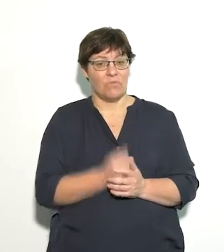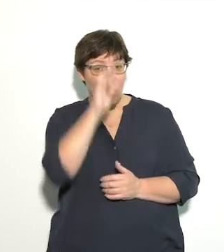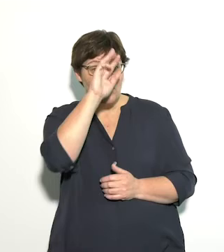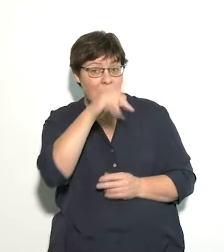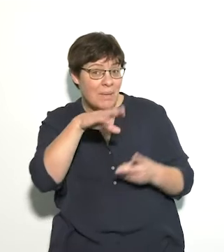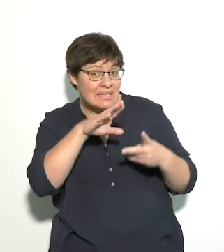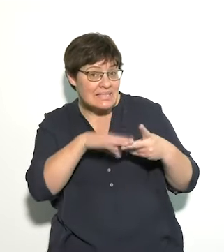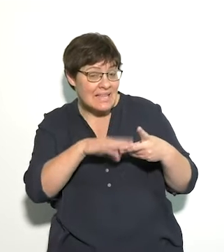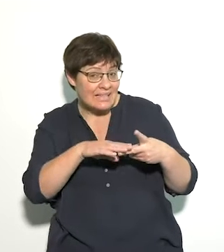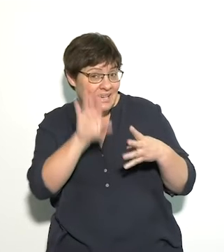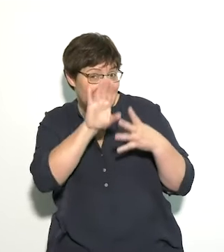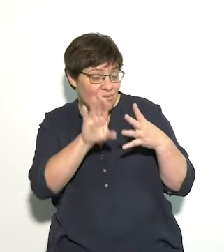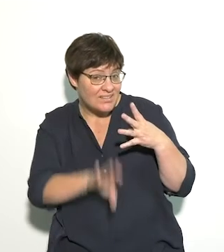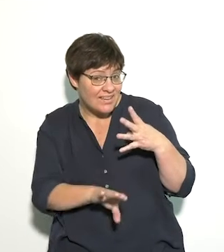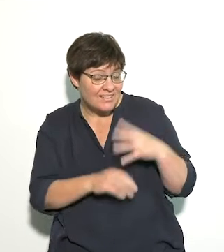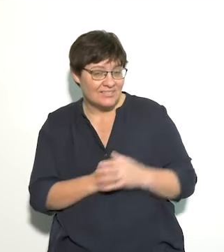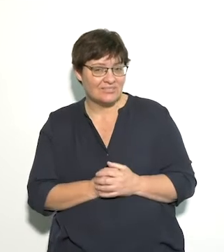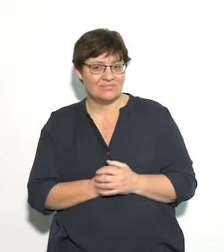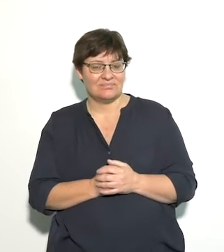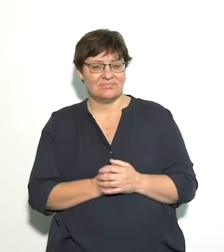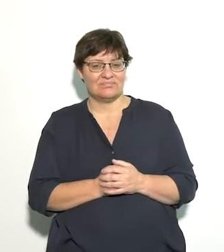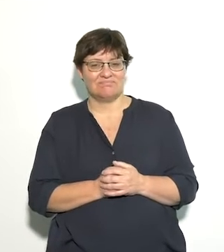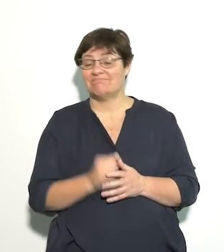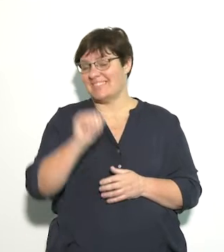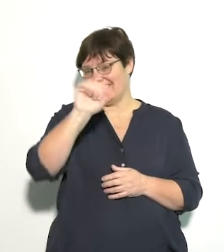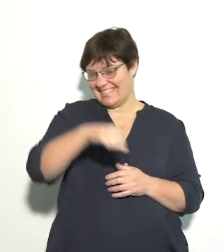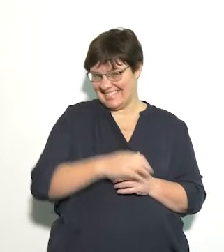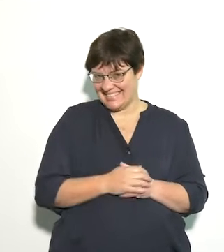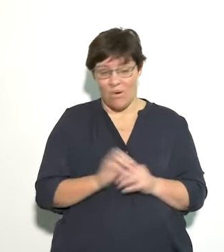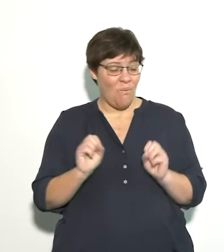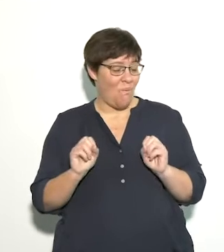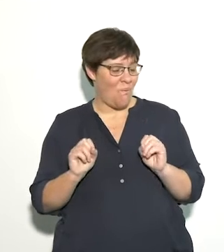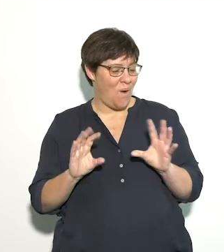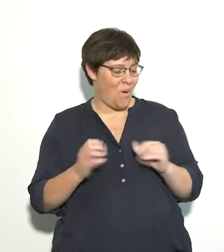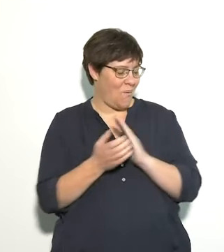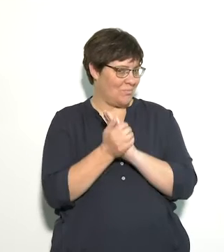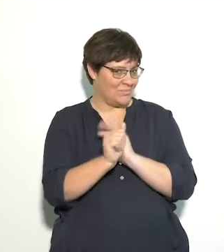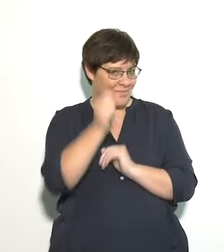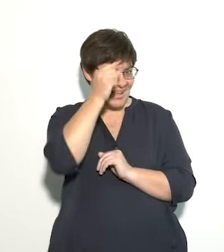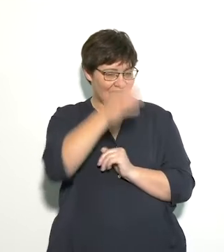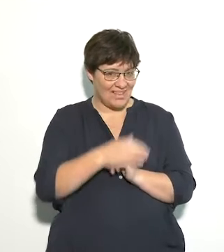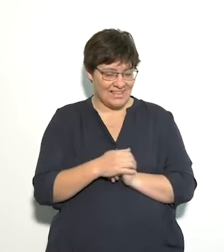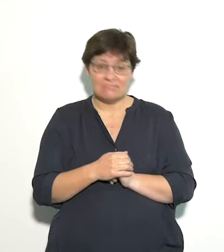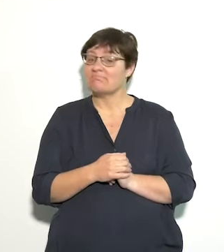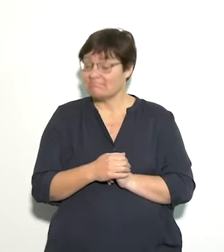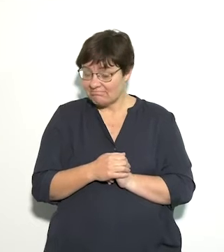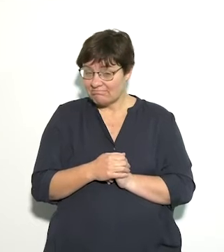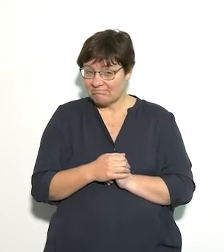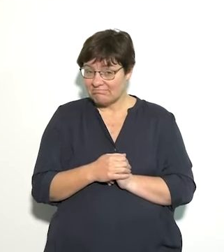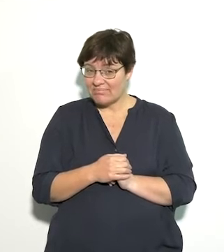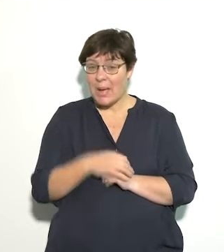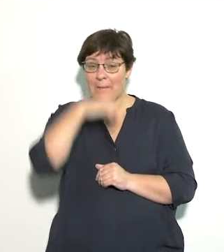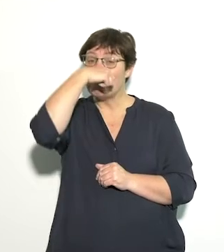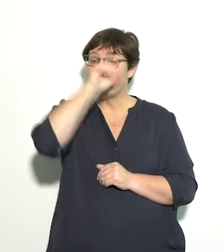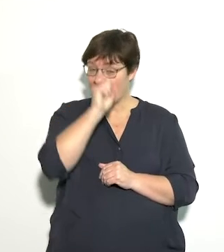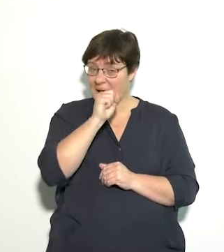Do you remember the second character of the story? Wow, you are so clever. Yes, it was